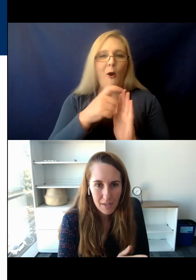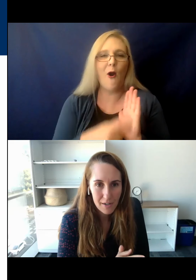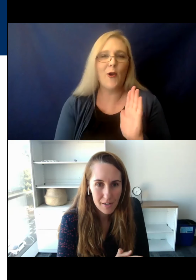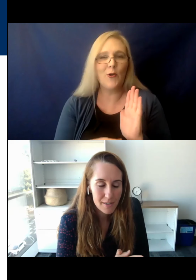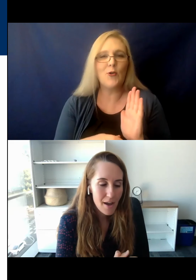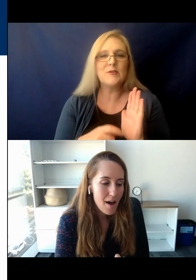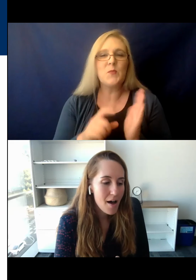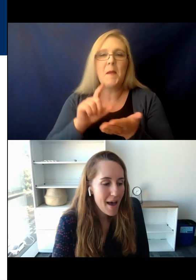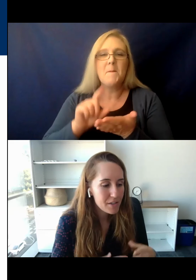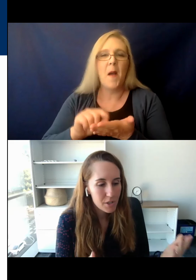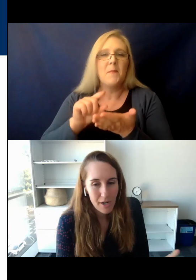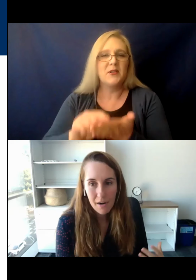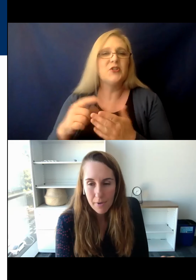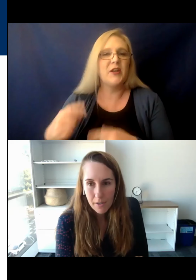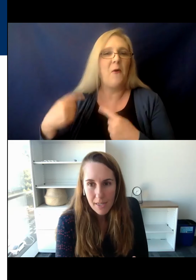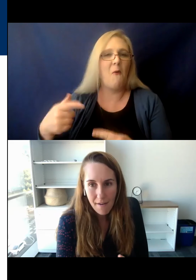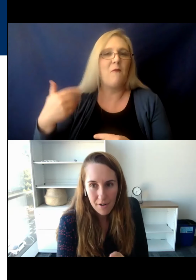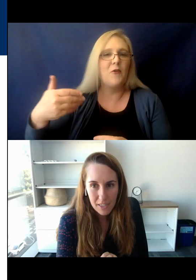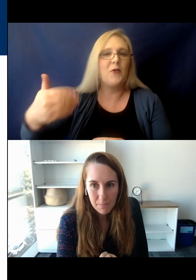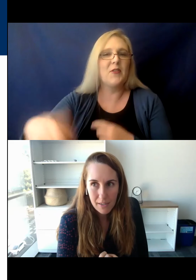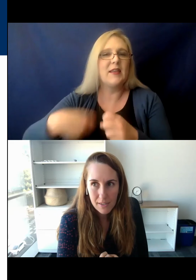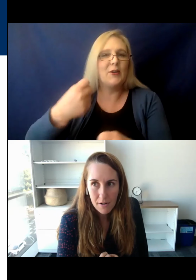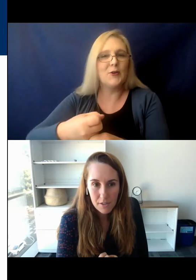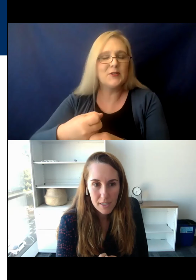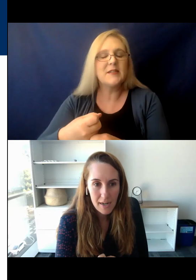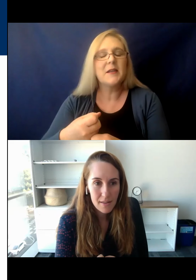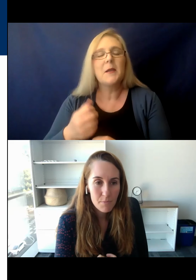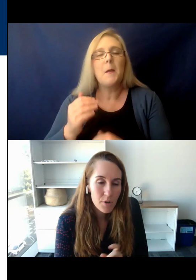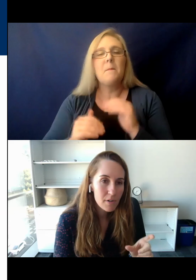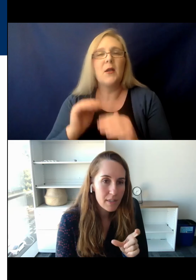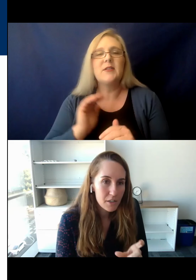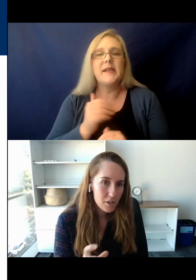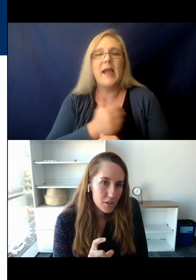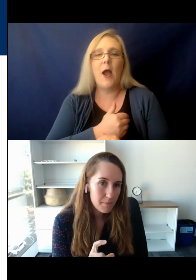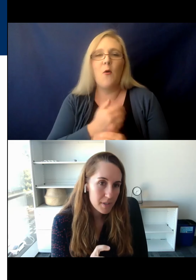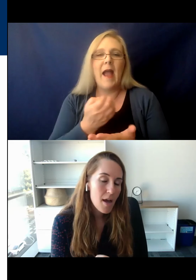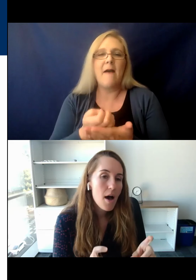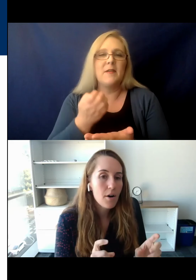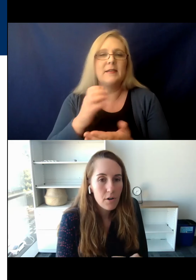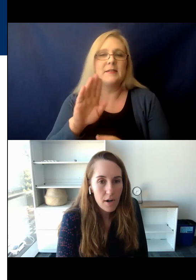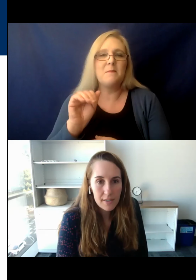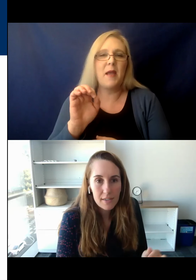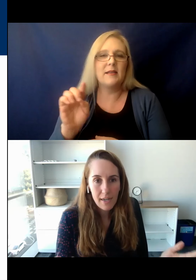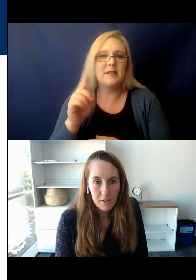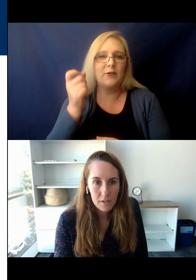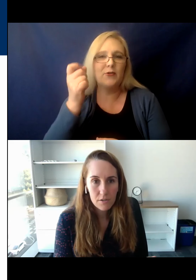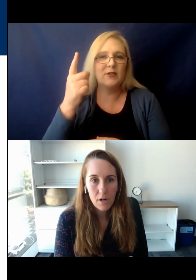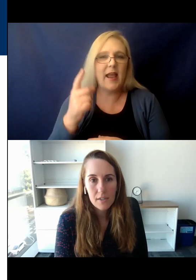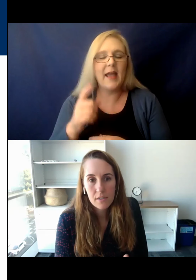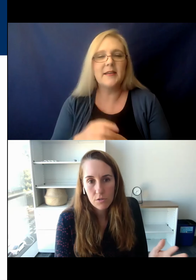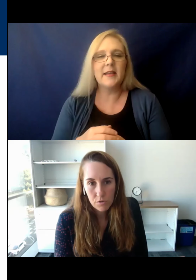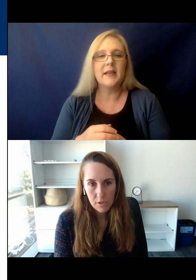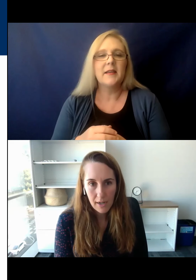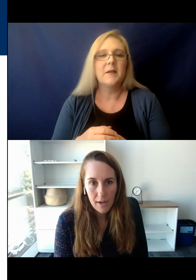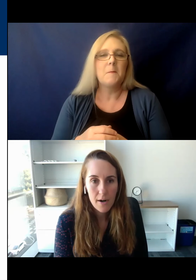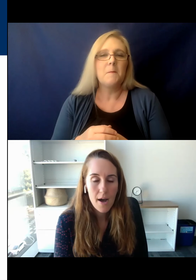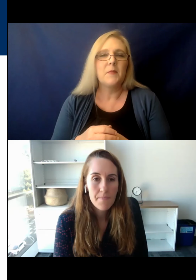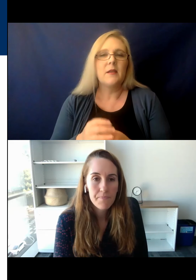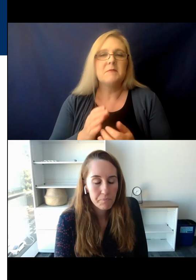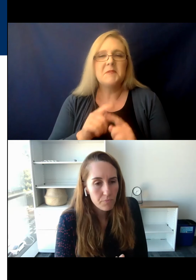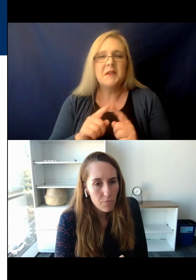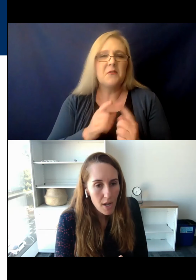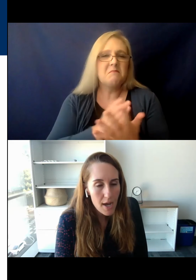over the years as we try to build the evidence base to understand the important relationships across sectors, across the social